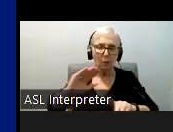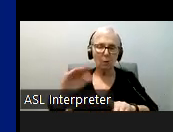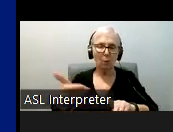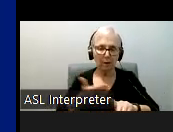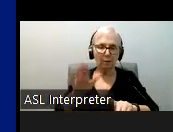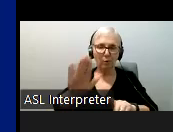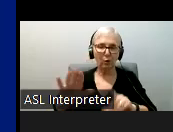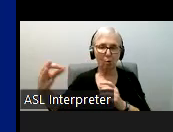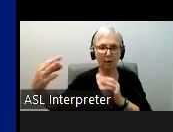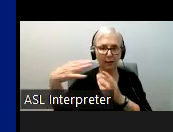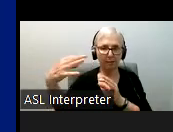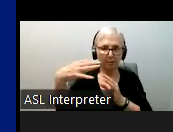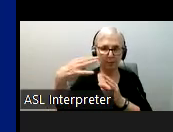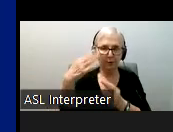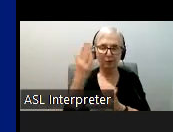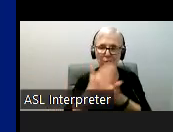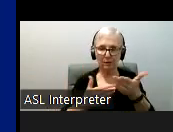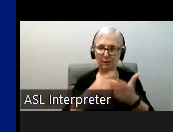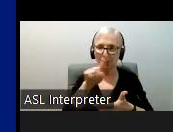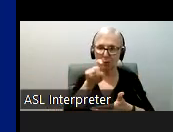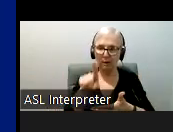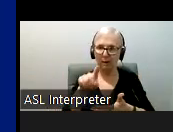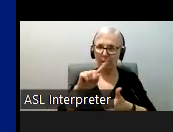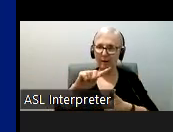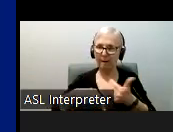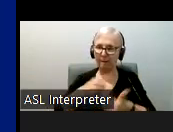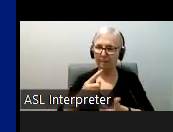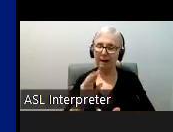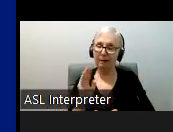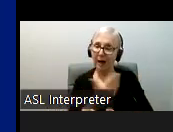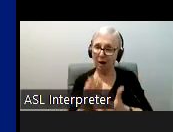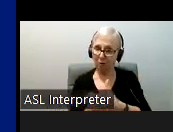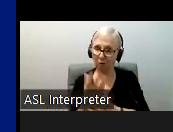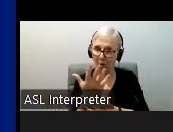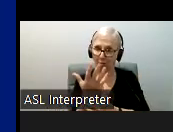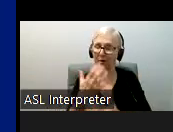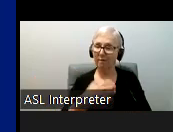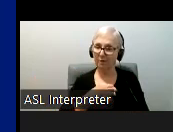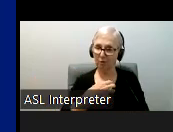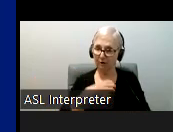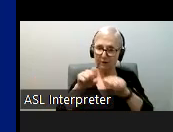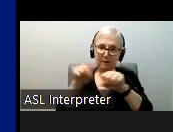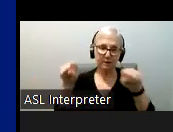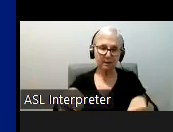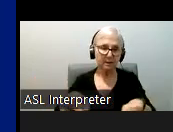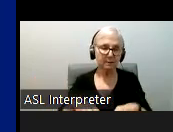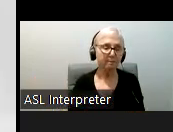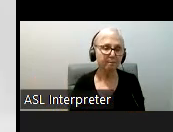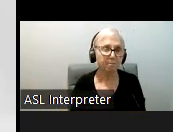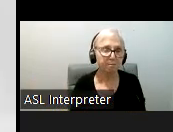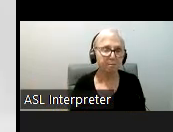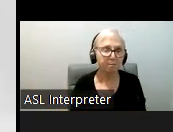input and answers to a few questions about our growth of the grievance system. And actually, if I could get the next slide, please.